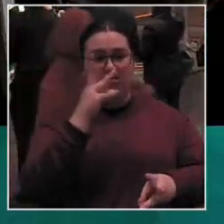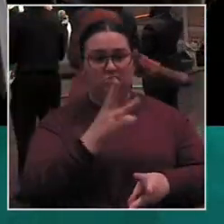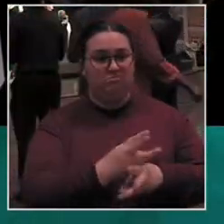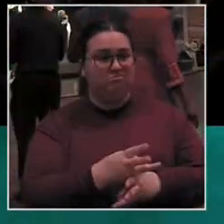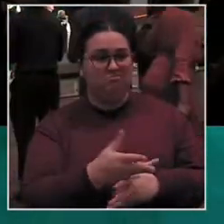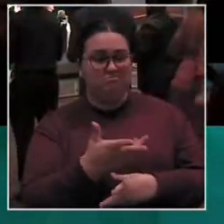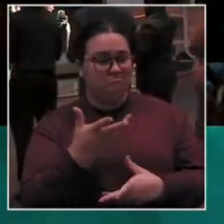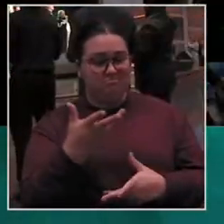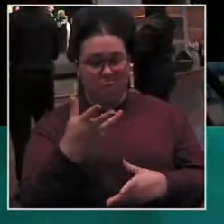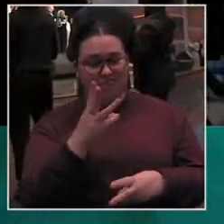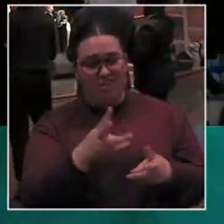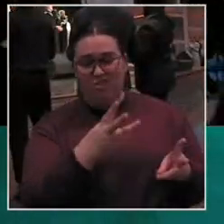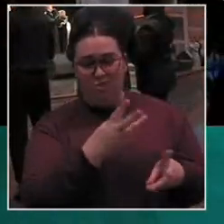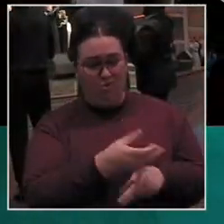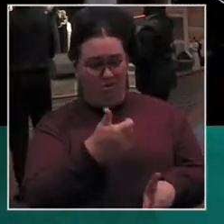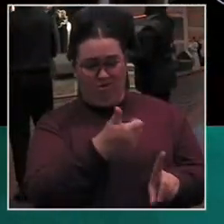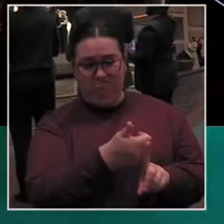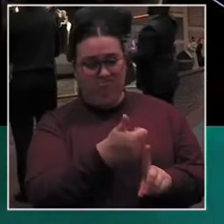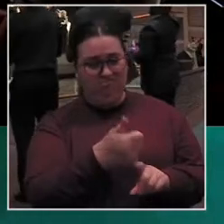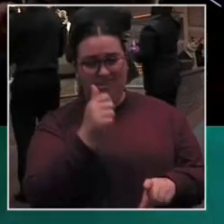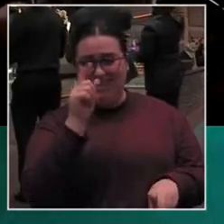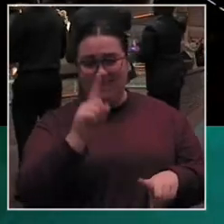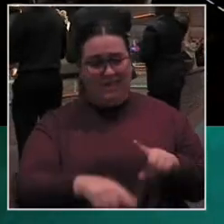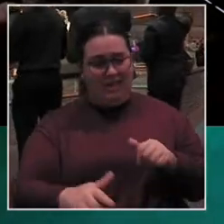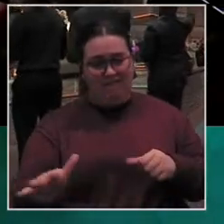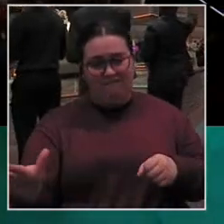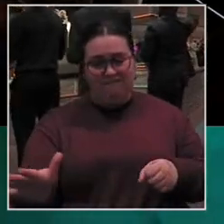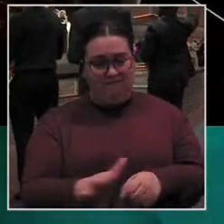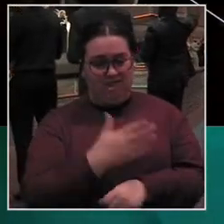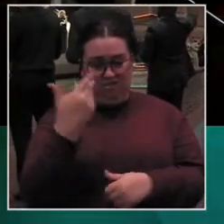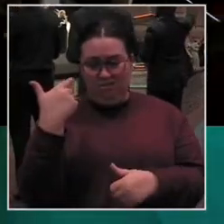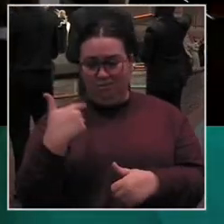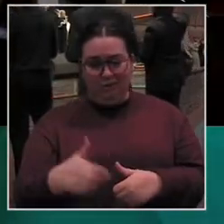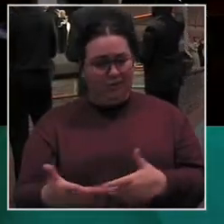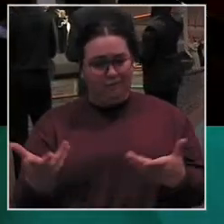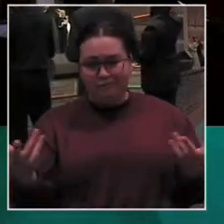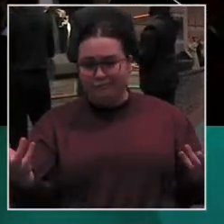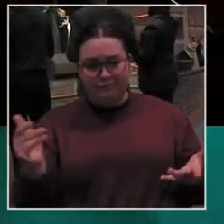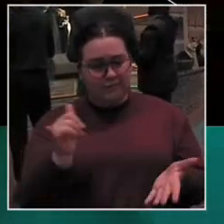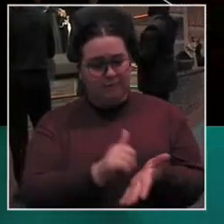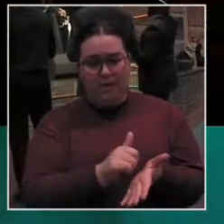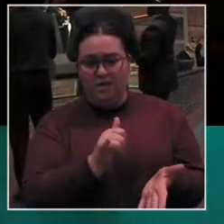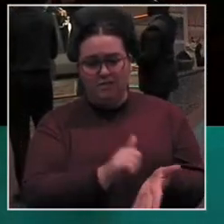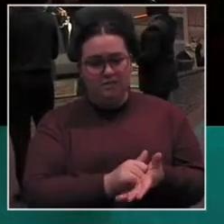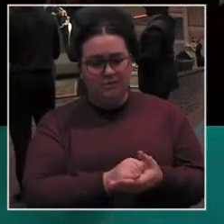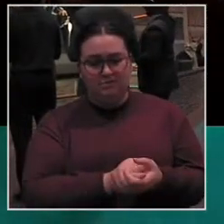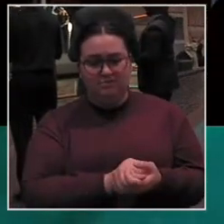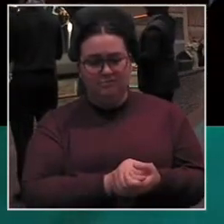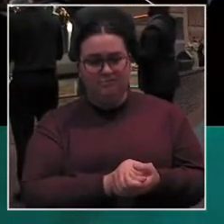world. It couldn't fill me. It couldn't fill me.